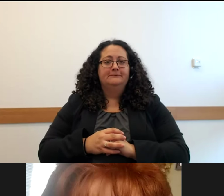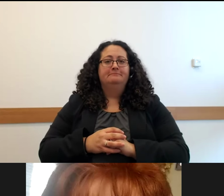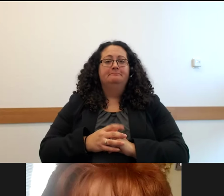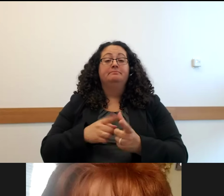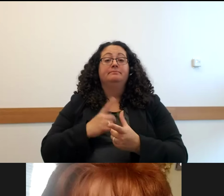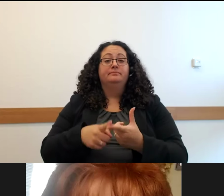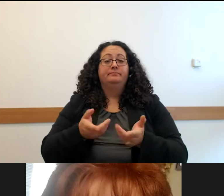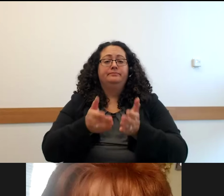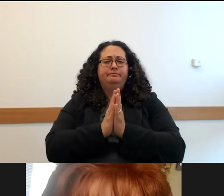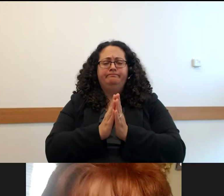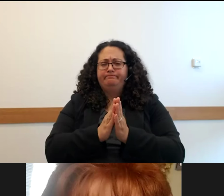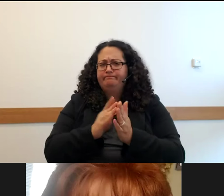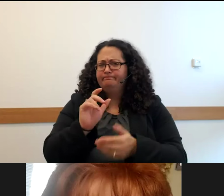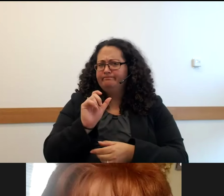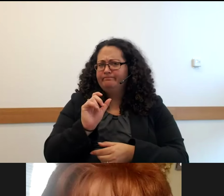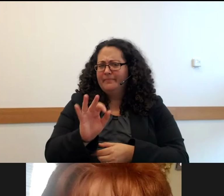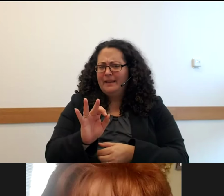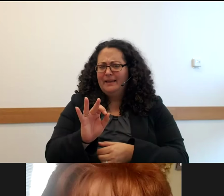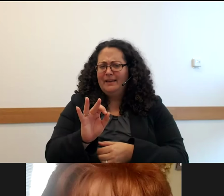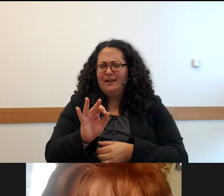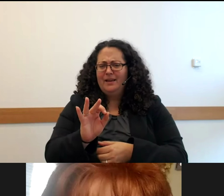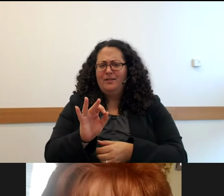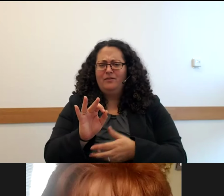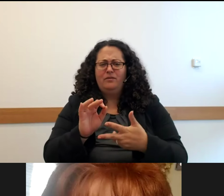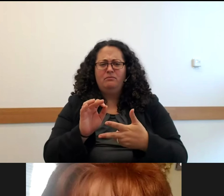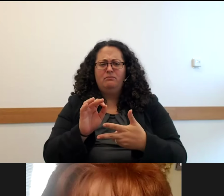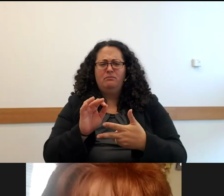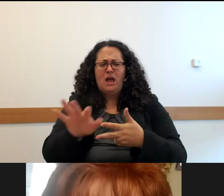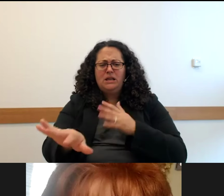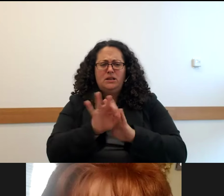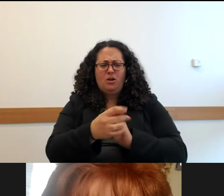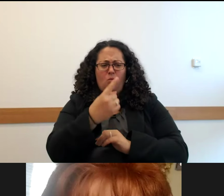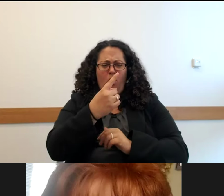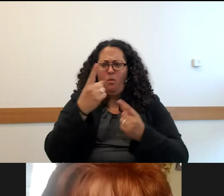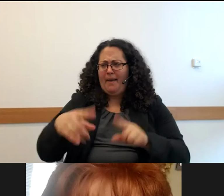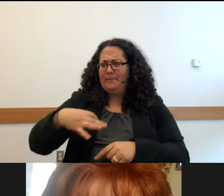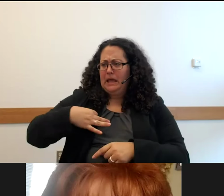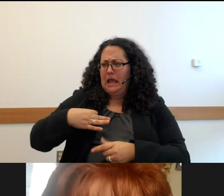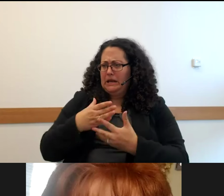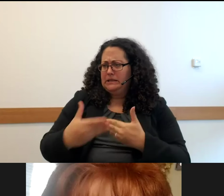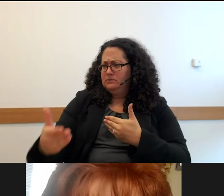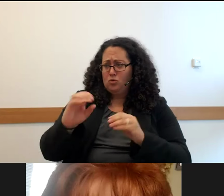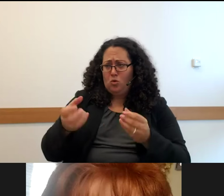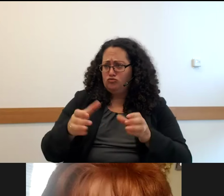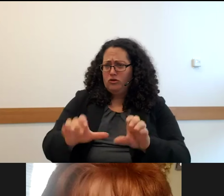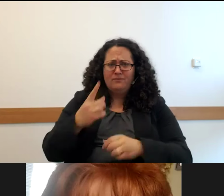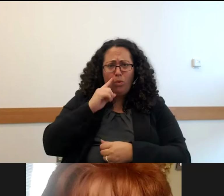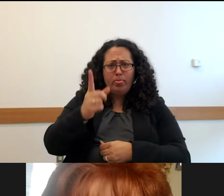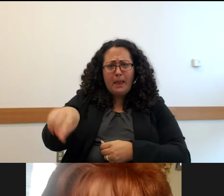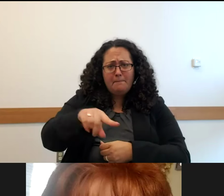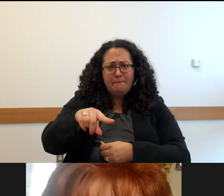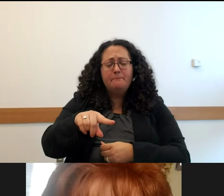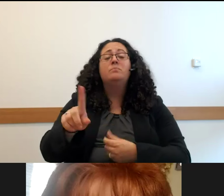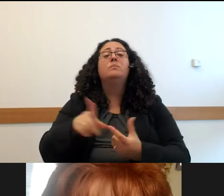Then I asked the question, if I select the one, what happens to the rest of the candidates? They don't get a chance.